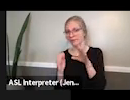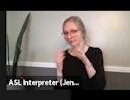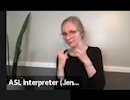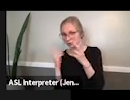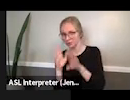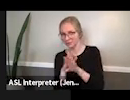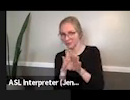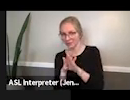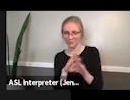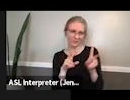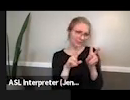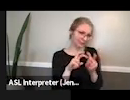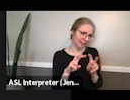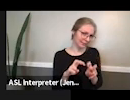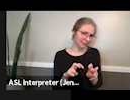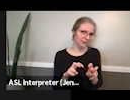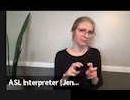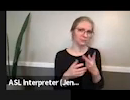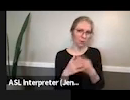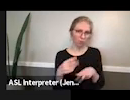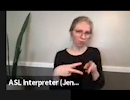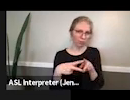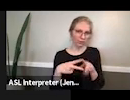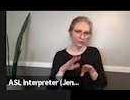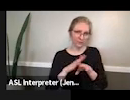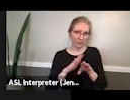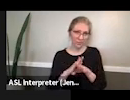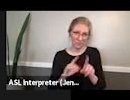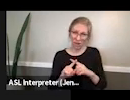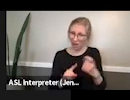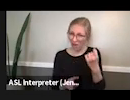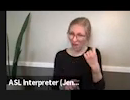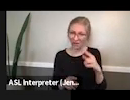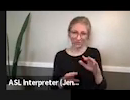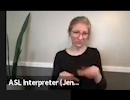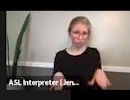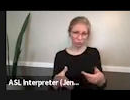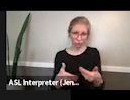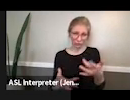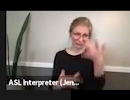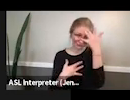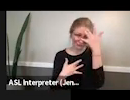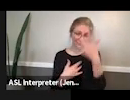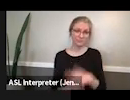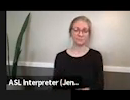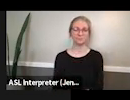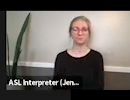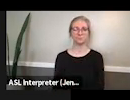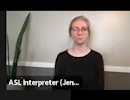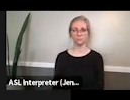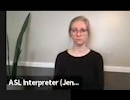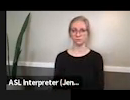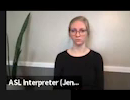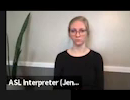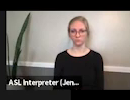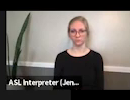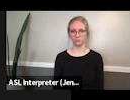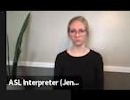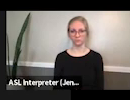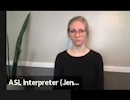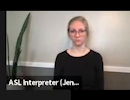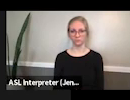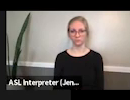assess vision and hearing development. These kids are sick. All right. So let's see if you have